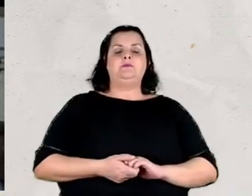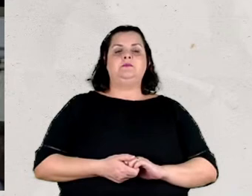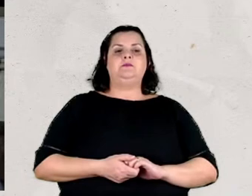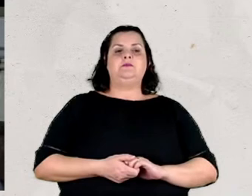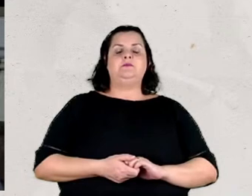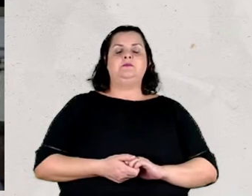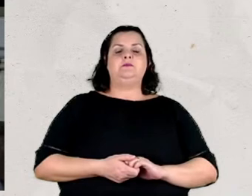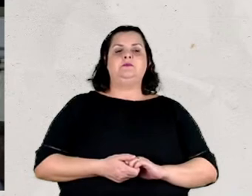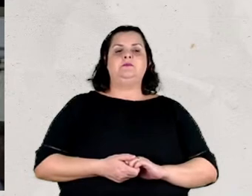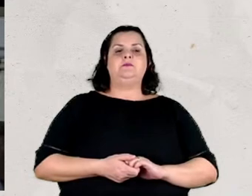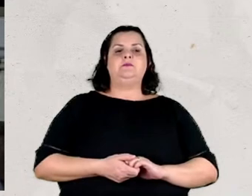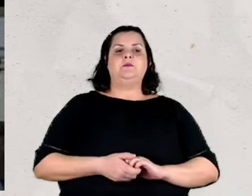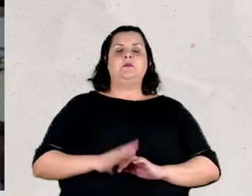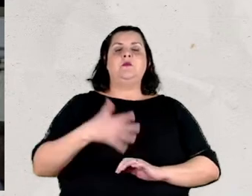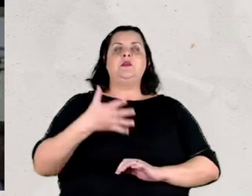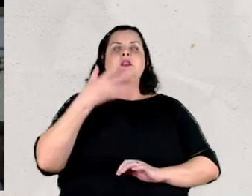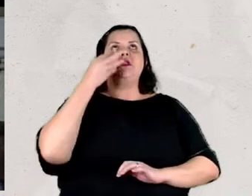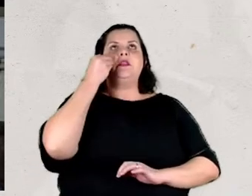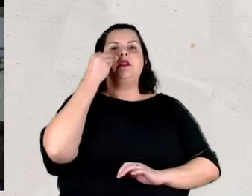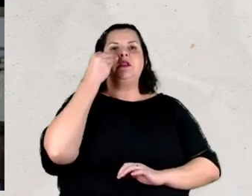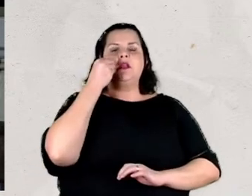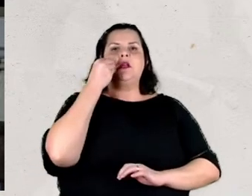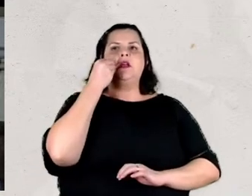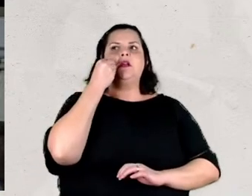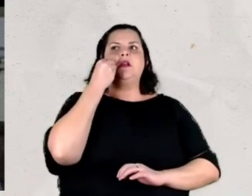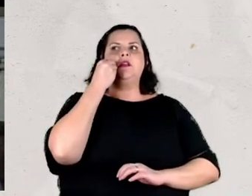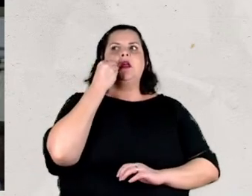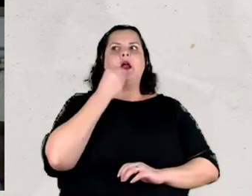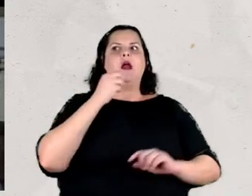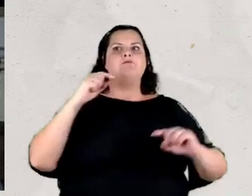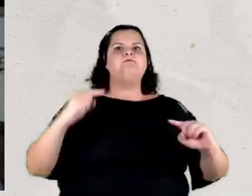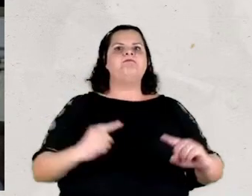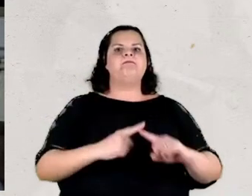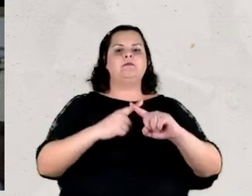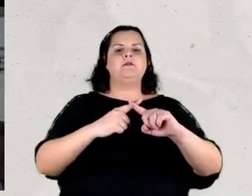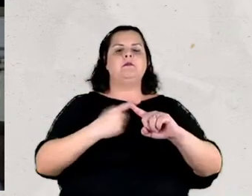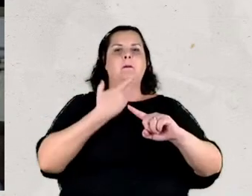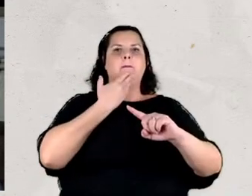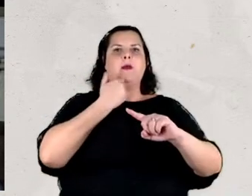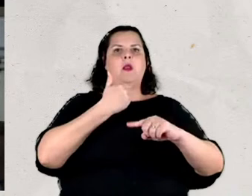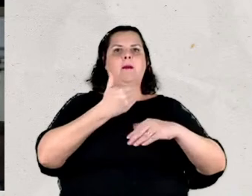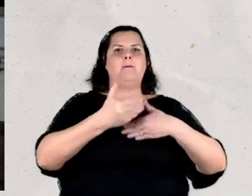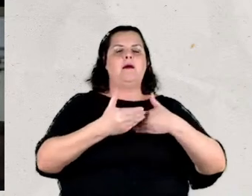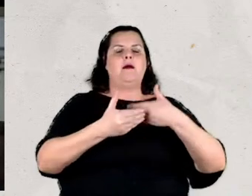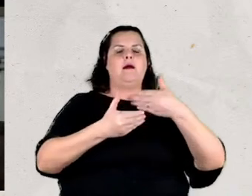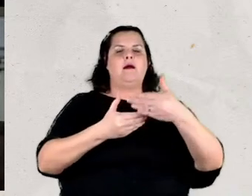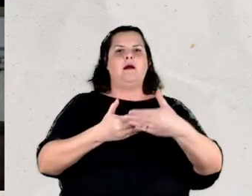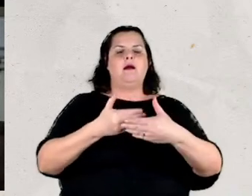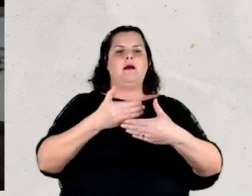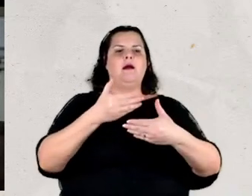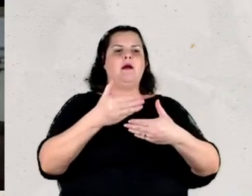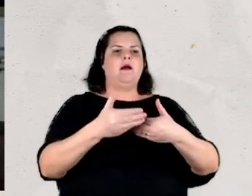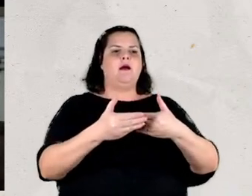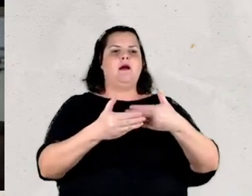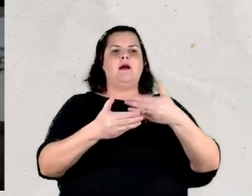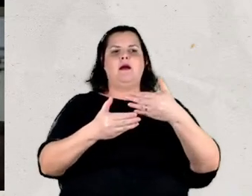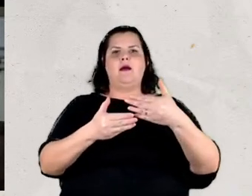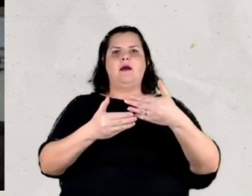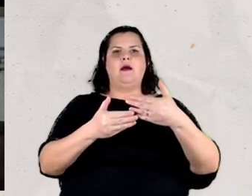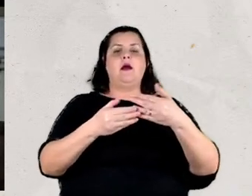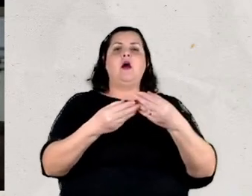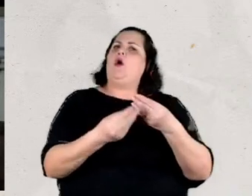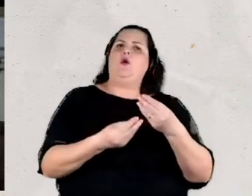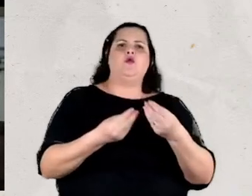steps, ameliorating the situation of the lives of the Palestinians in the West Bank.